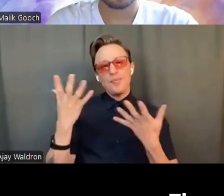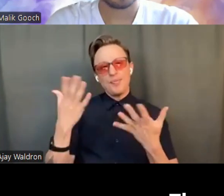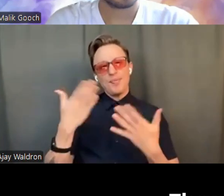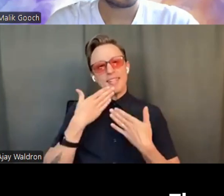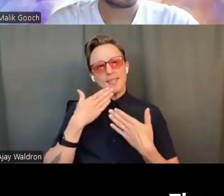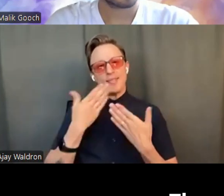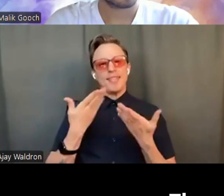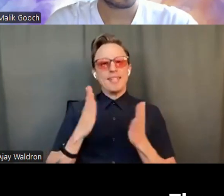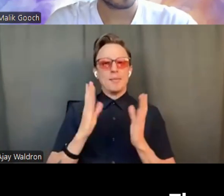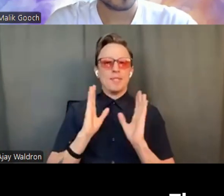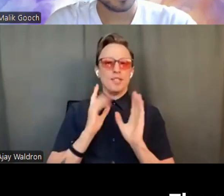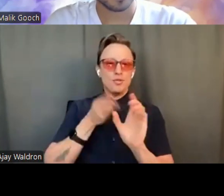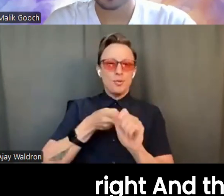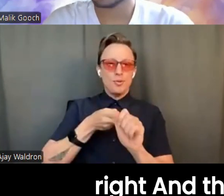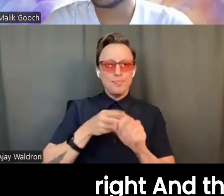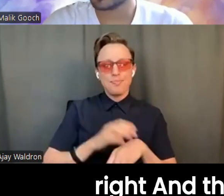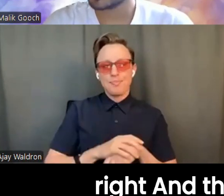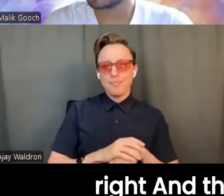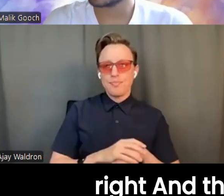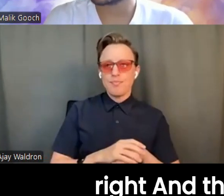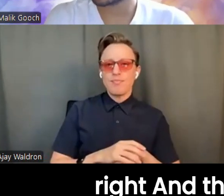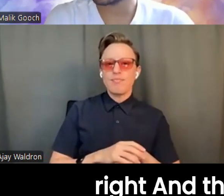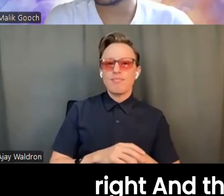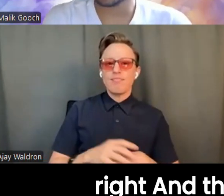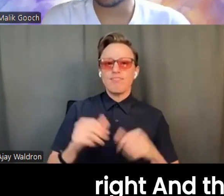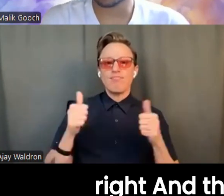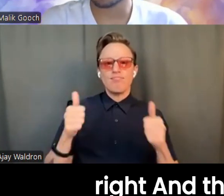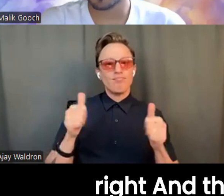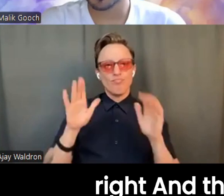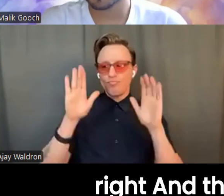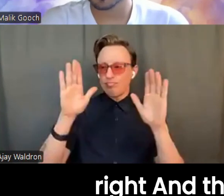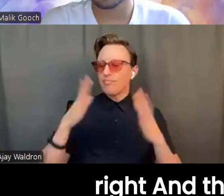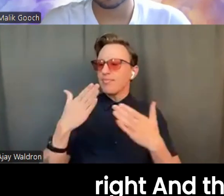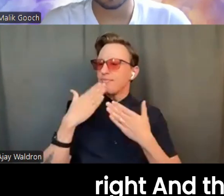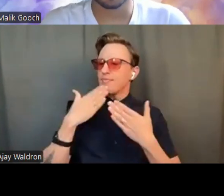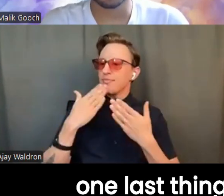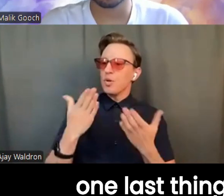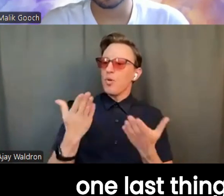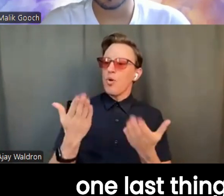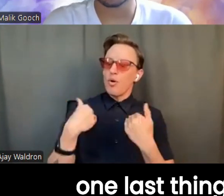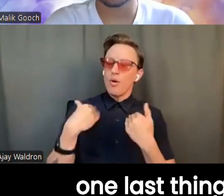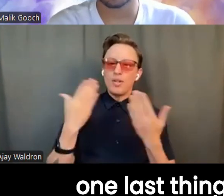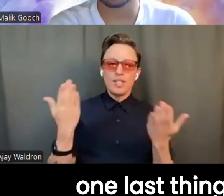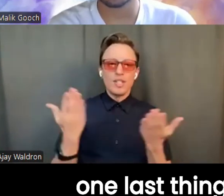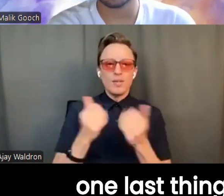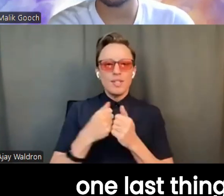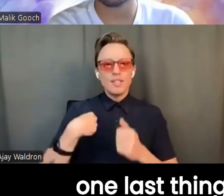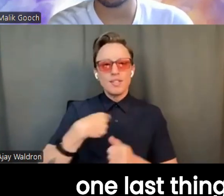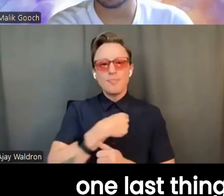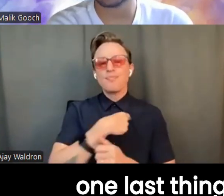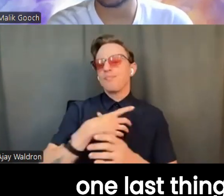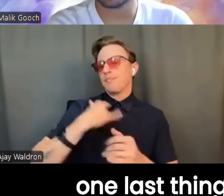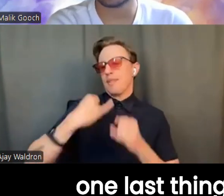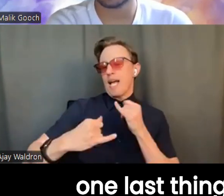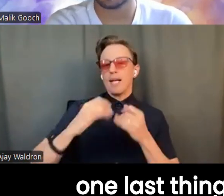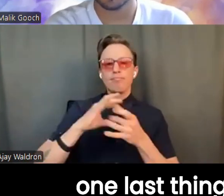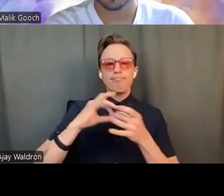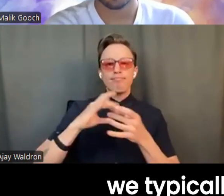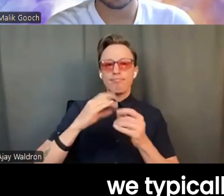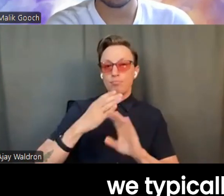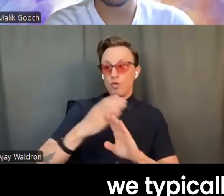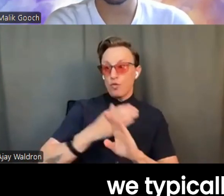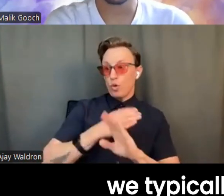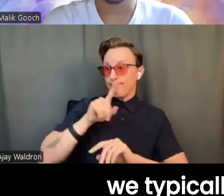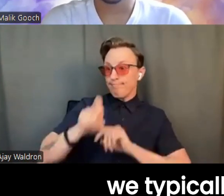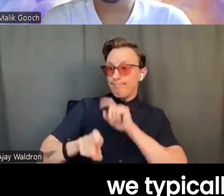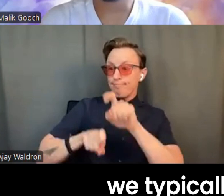me. All right, and that is great. Thank you all for being with us. One last thing I want to mention before we get into questioning.